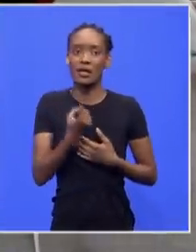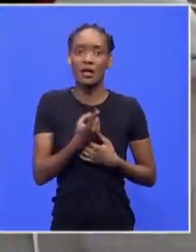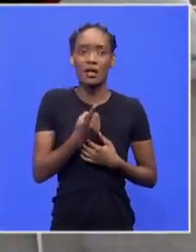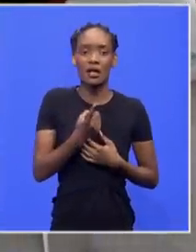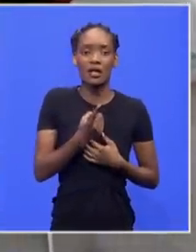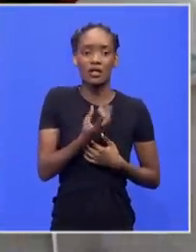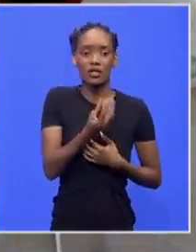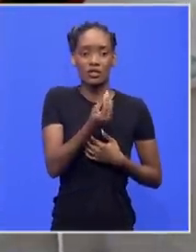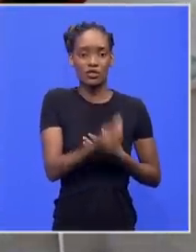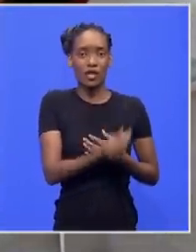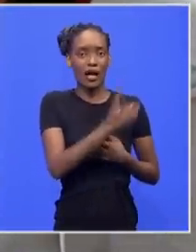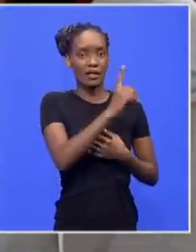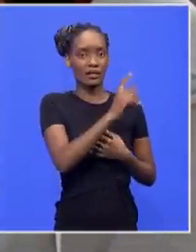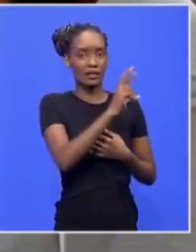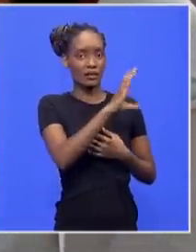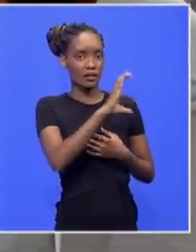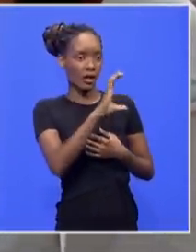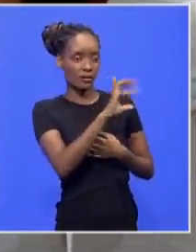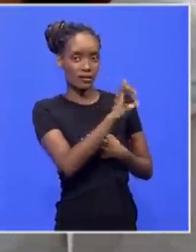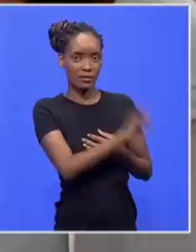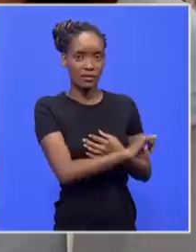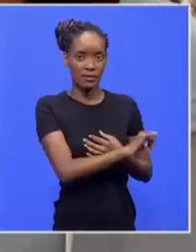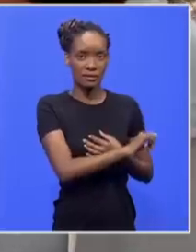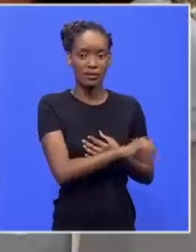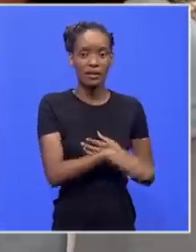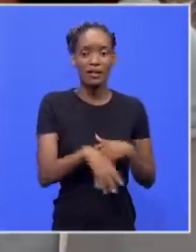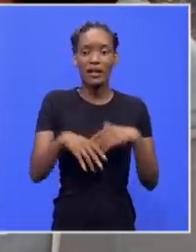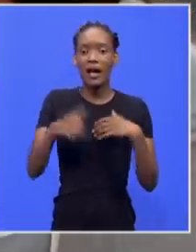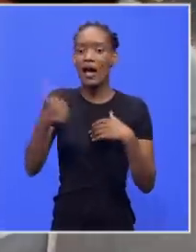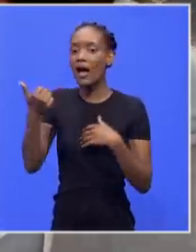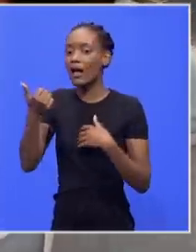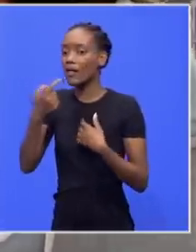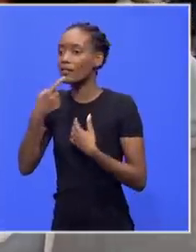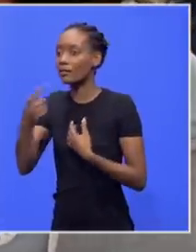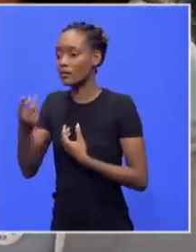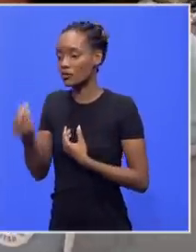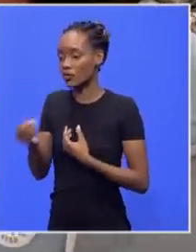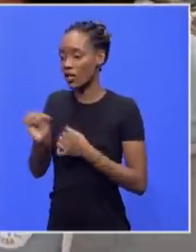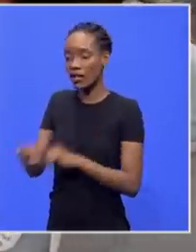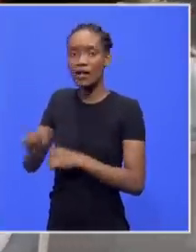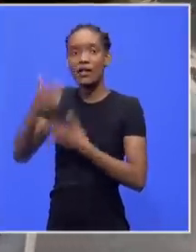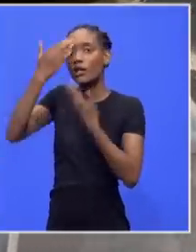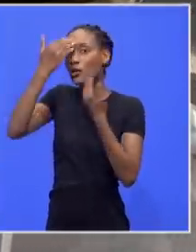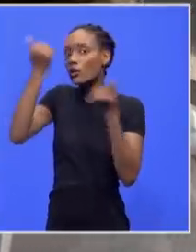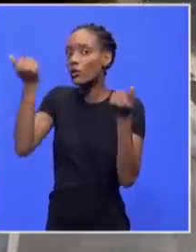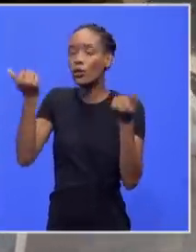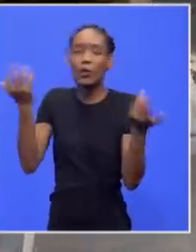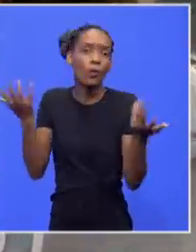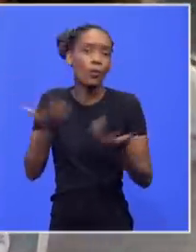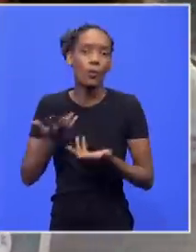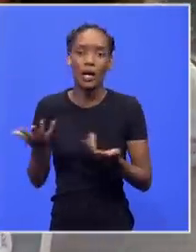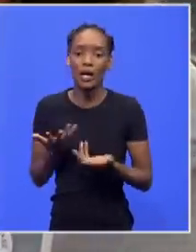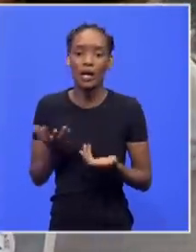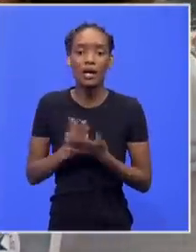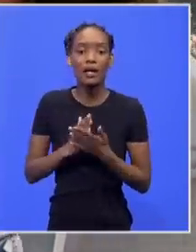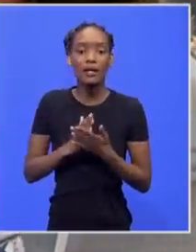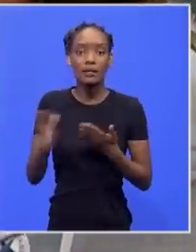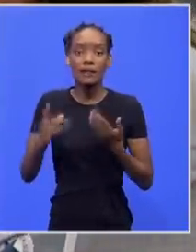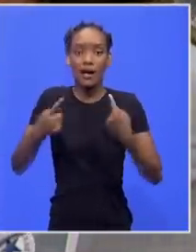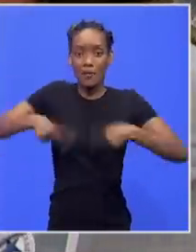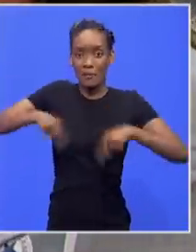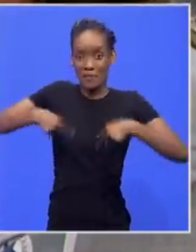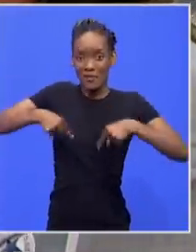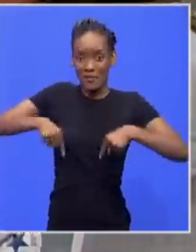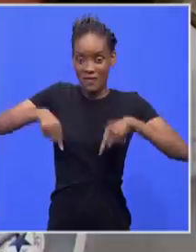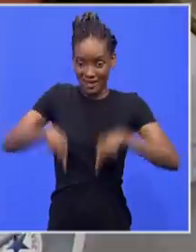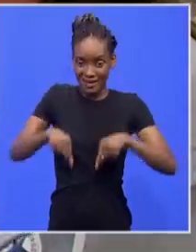the DRC. The other one said she does not know where her child is. Yeah. And some fearing that the same thing will happen here